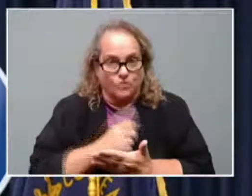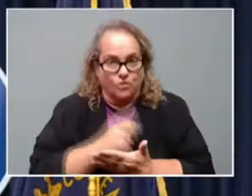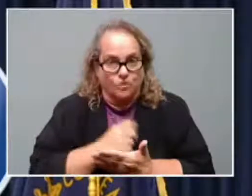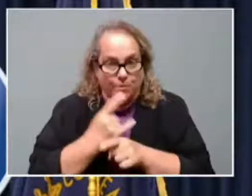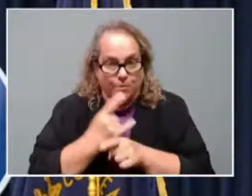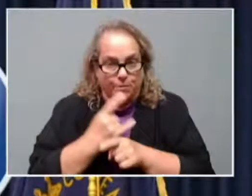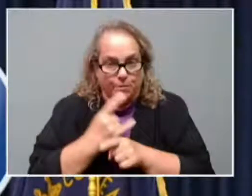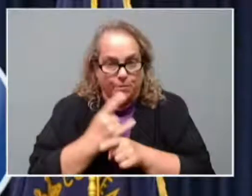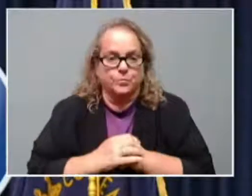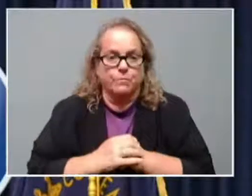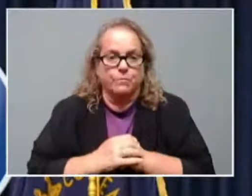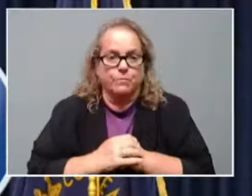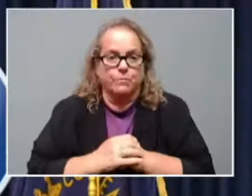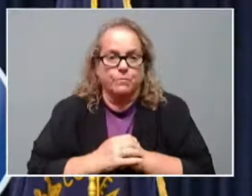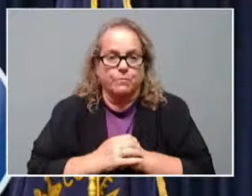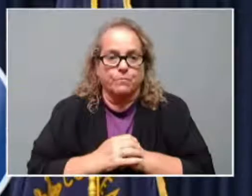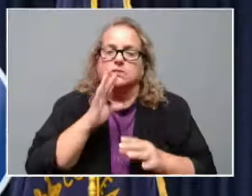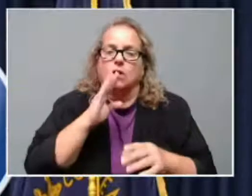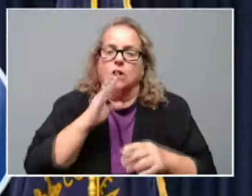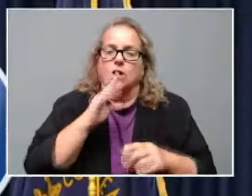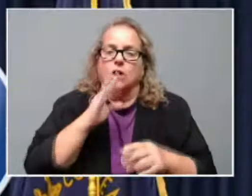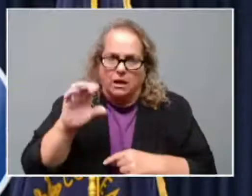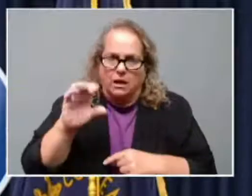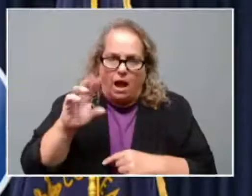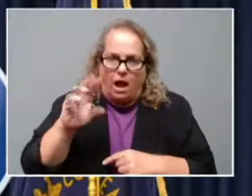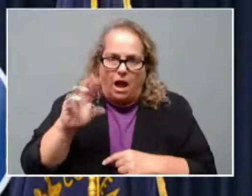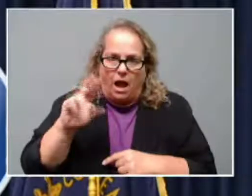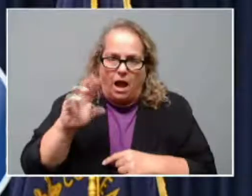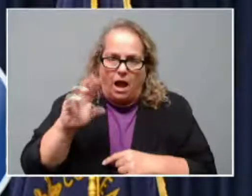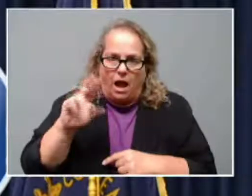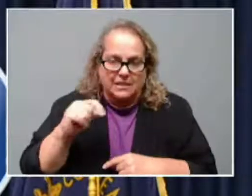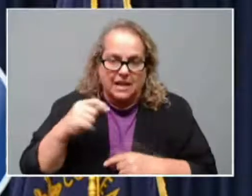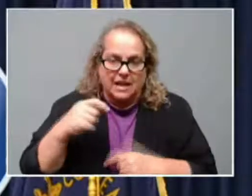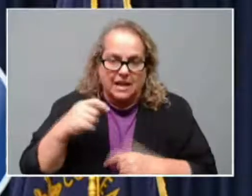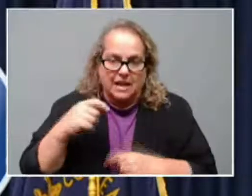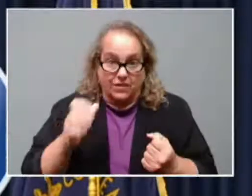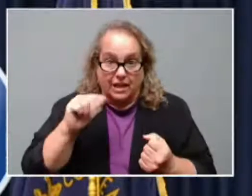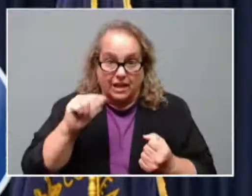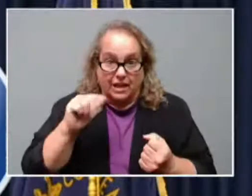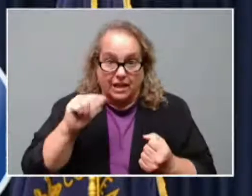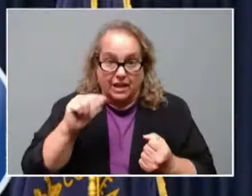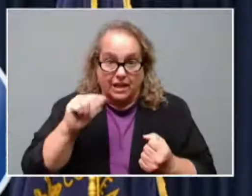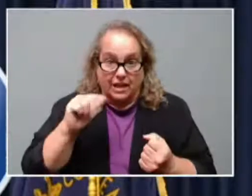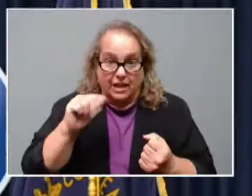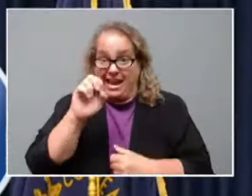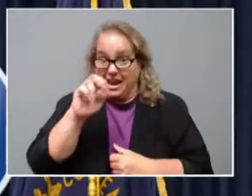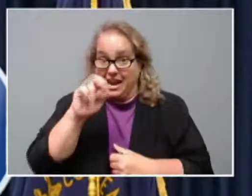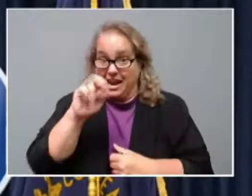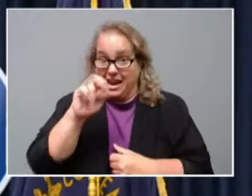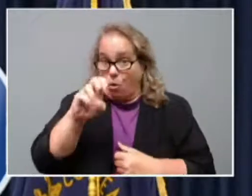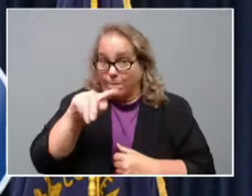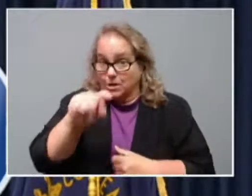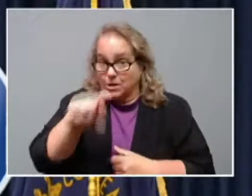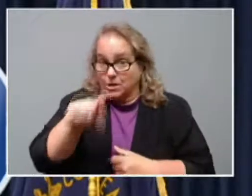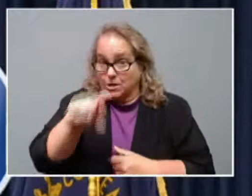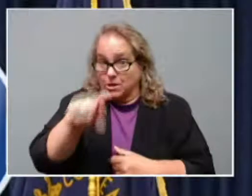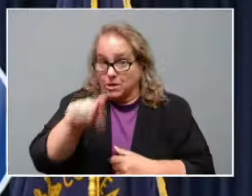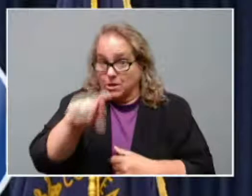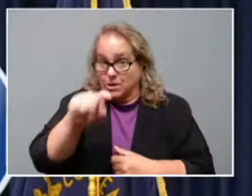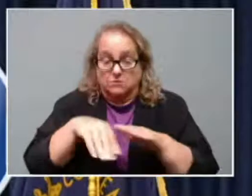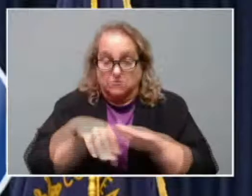then we'll get to COVID. Enrollment is now open for individual health coverage through Connect. It is important. This is